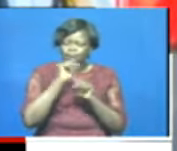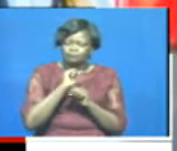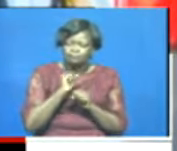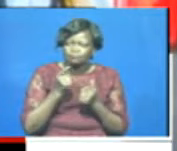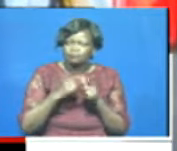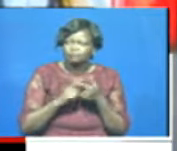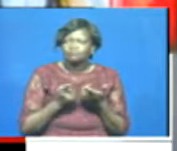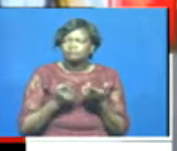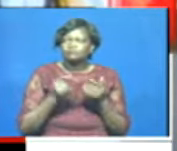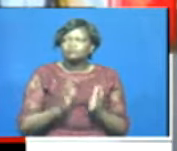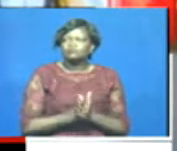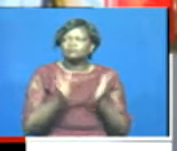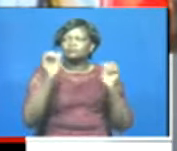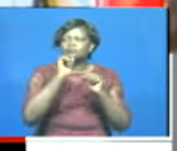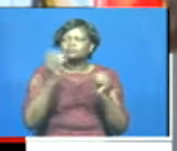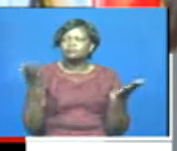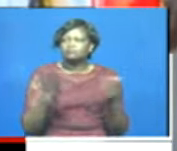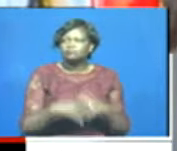are the public vehicles?